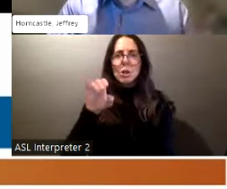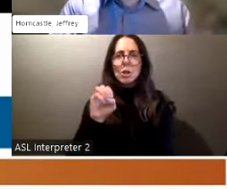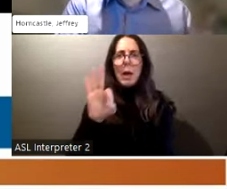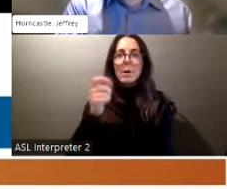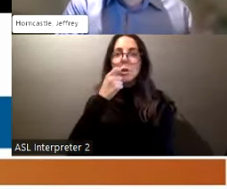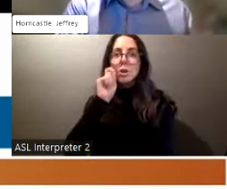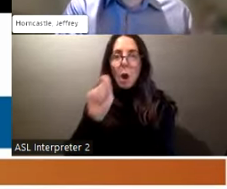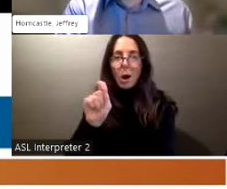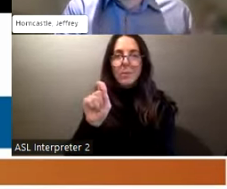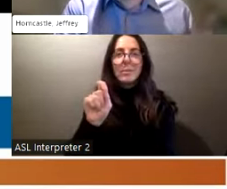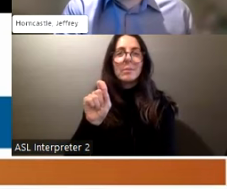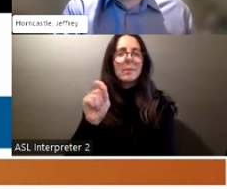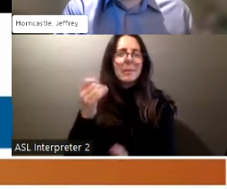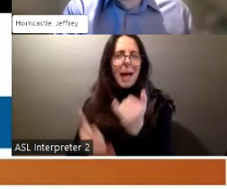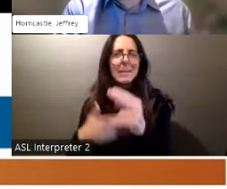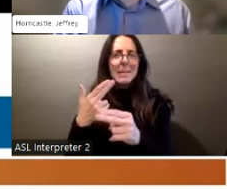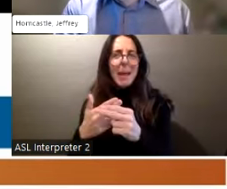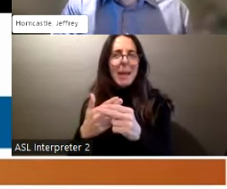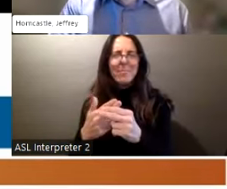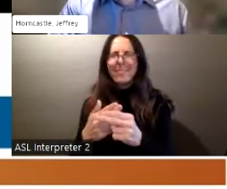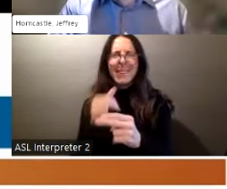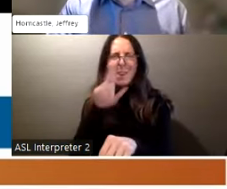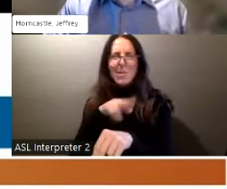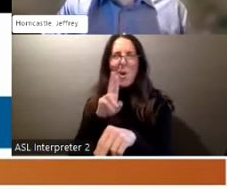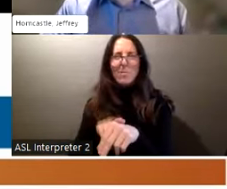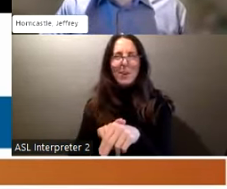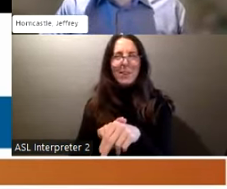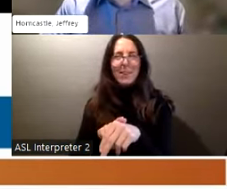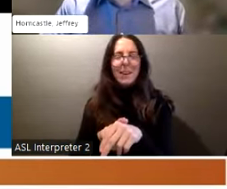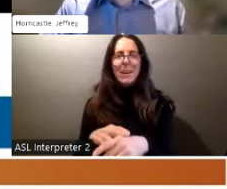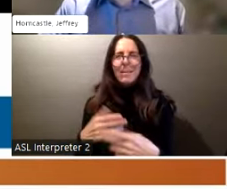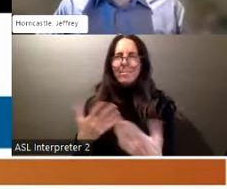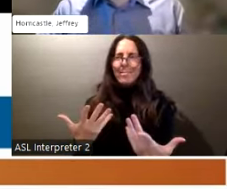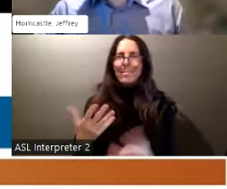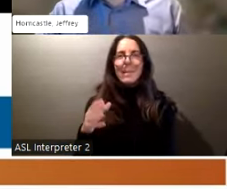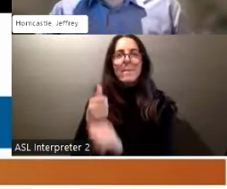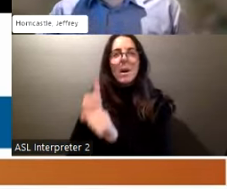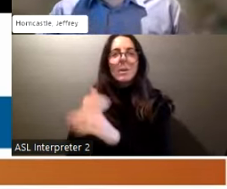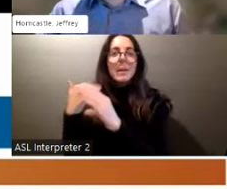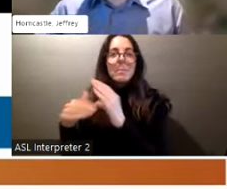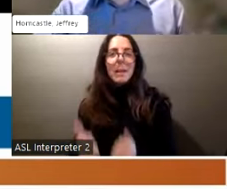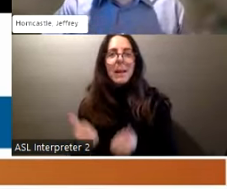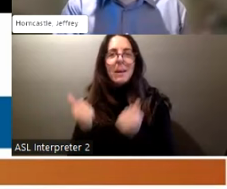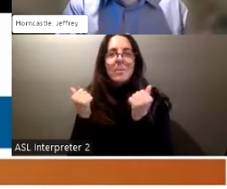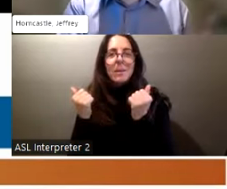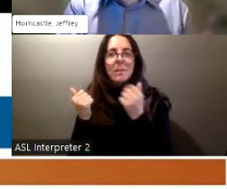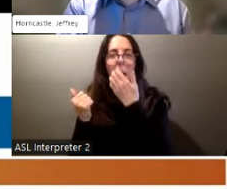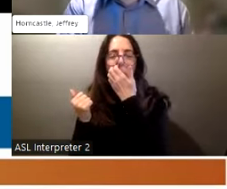that would be the first part of my email address, right? They wouldn't refer to me as attention Jeff Horncastle.